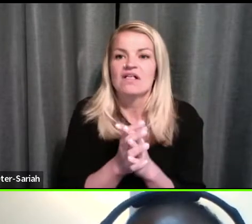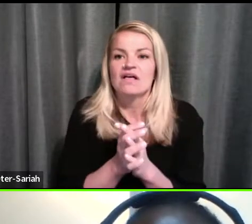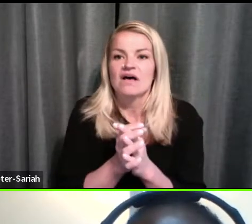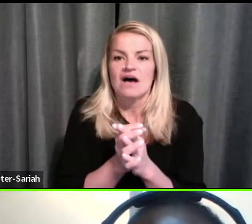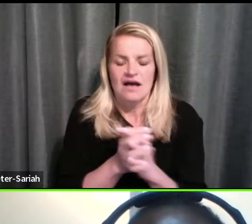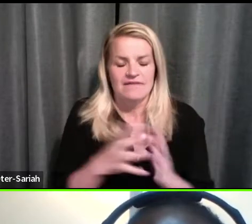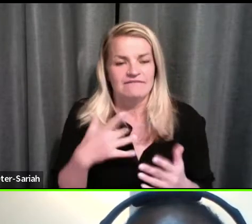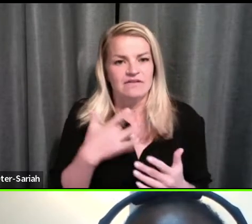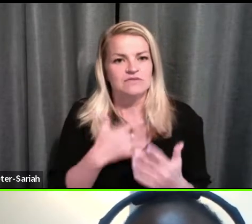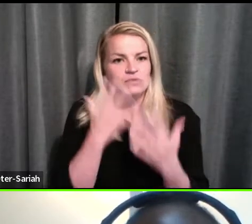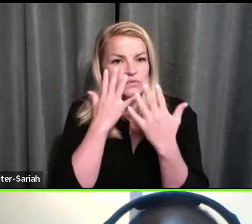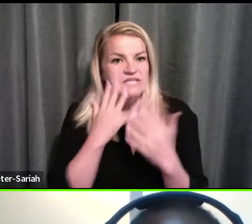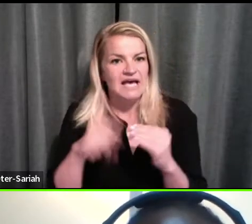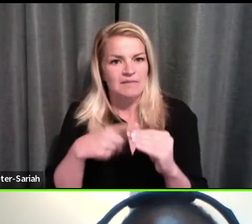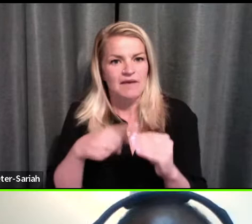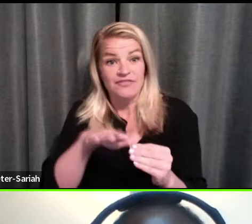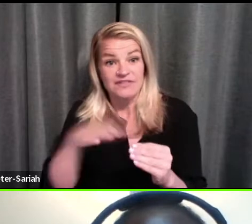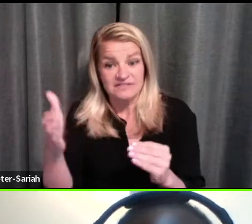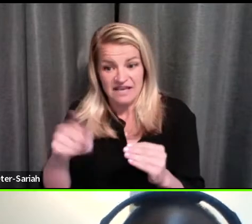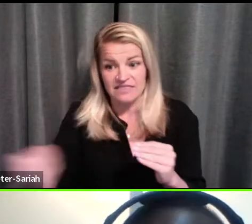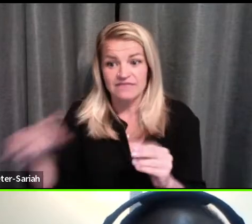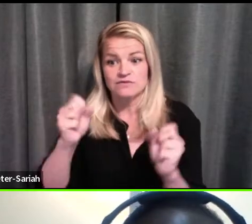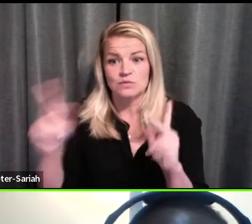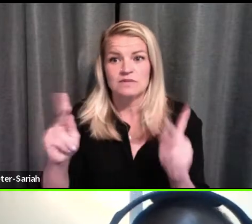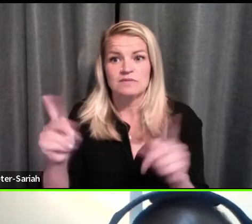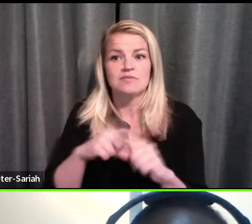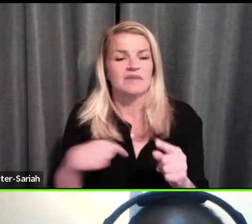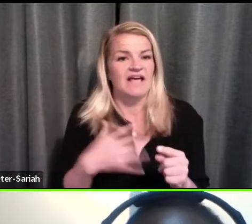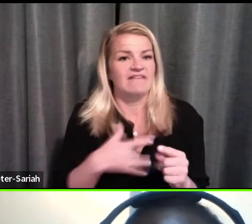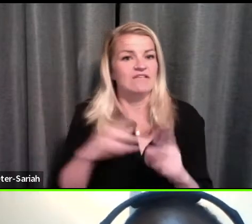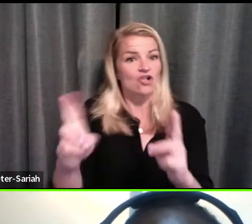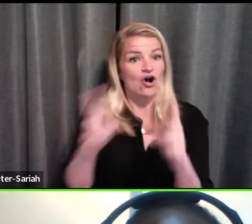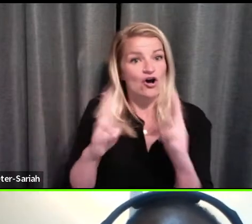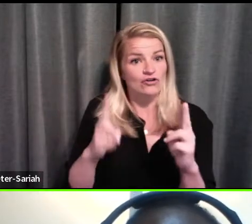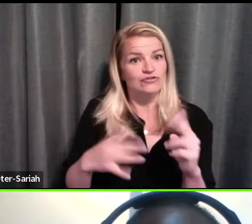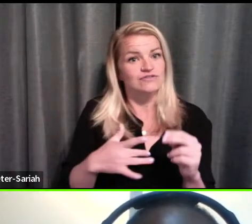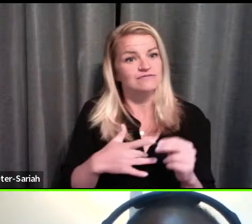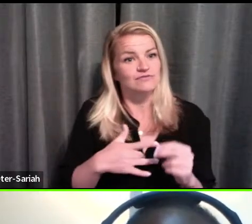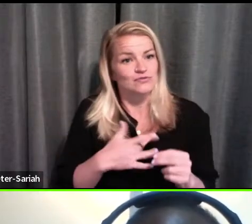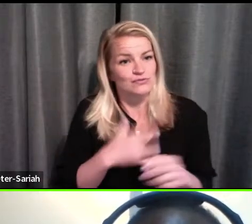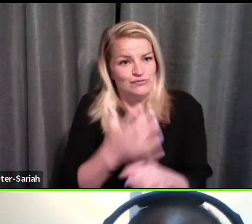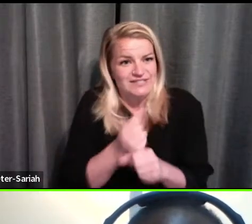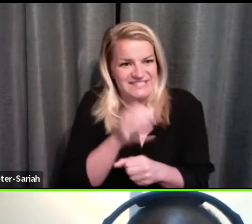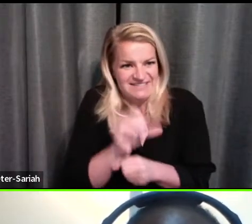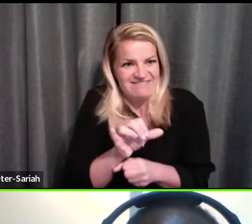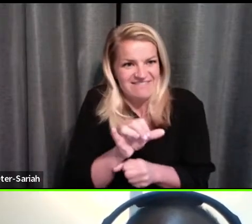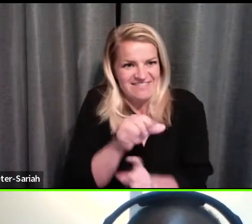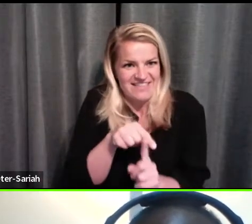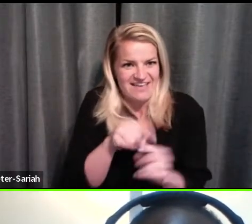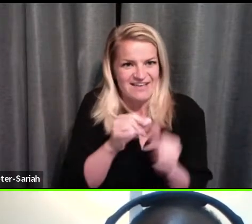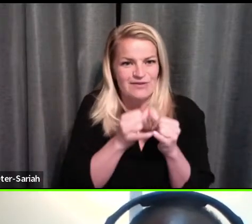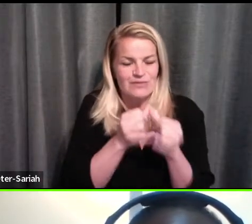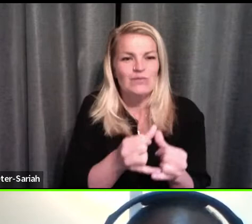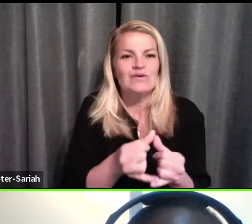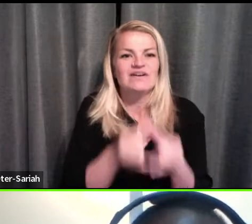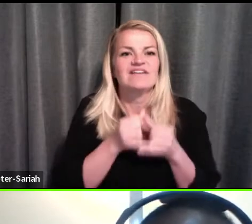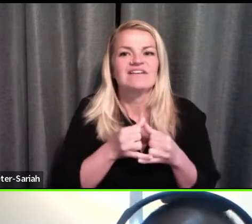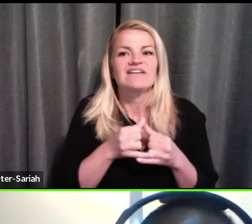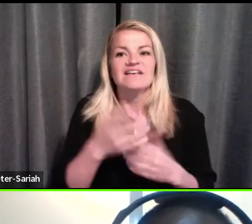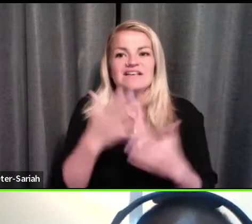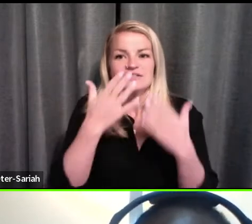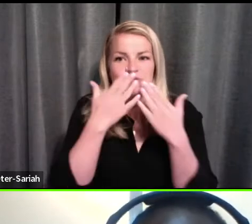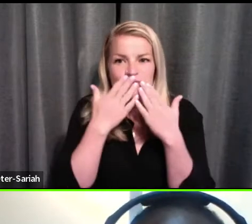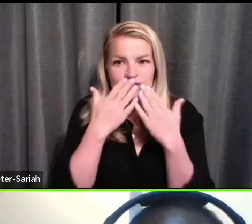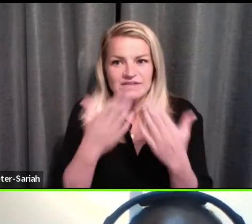really. And I'm extremely honored to be receiving such an important award. The Global Media for